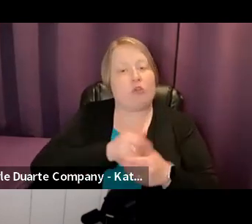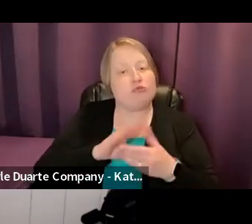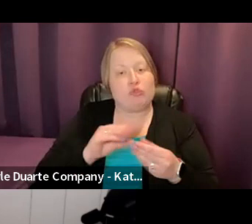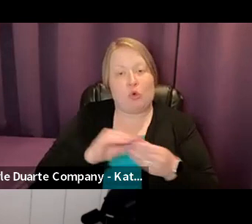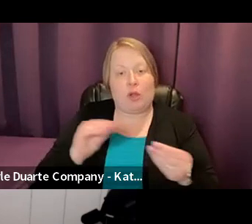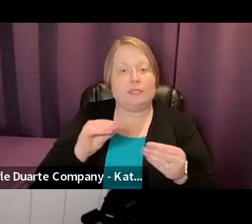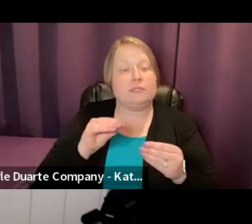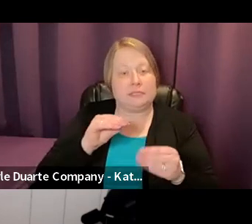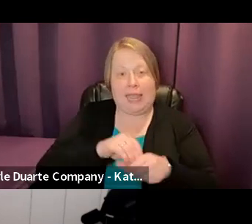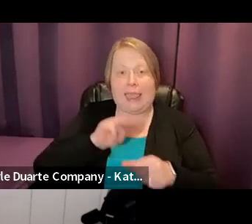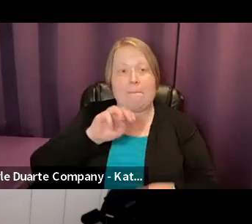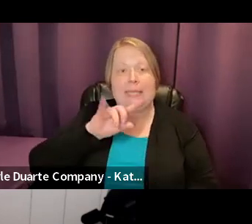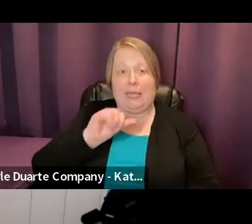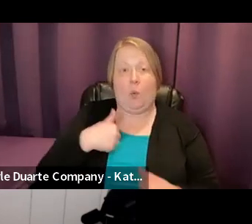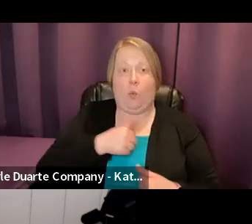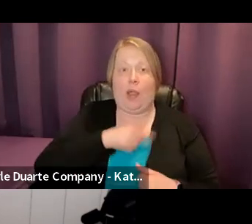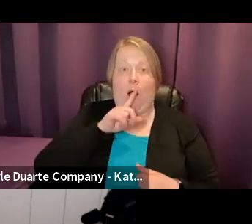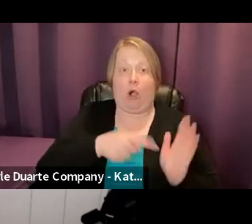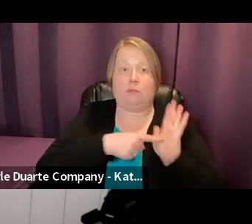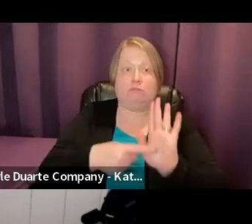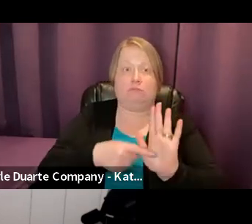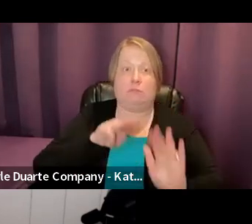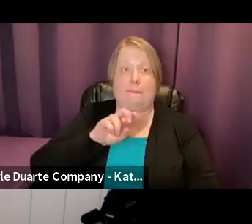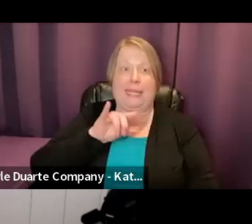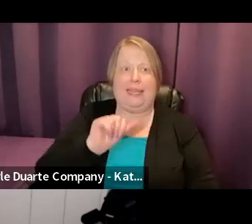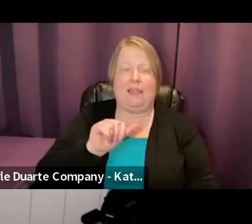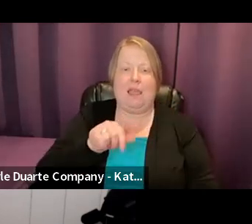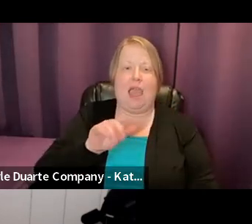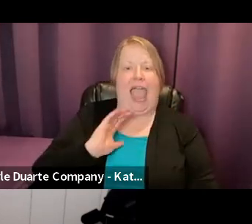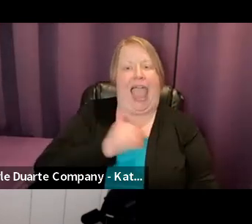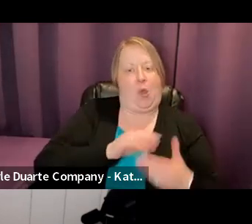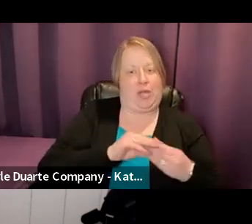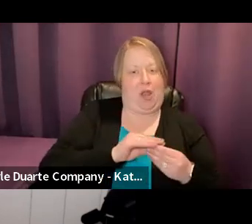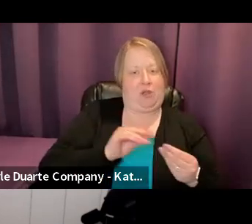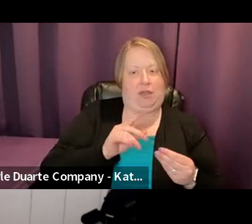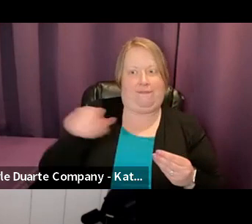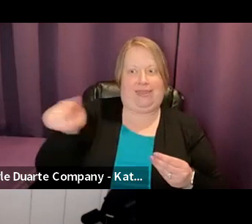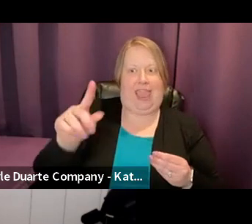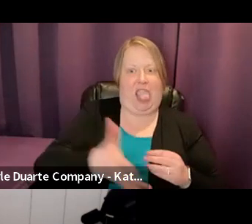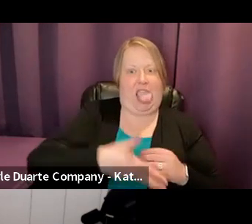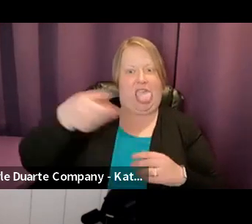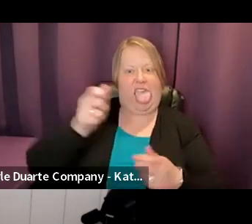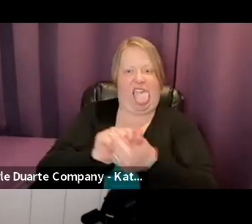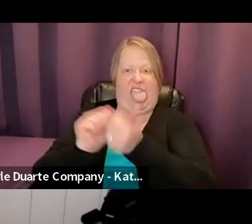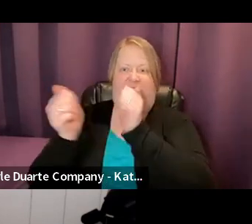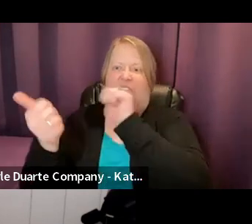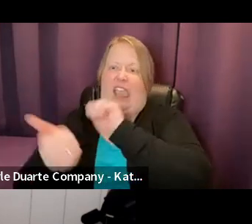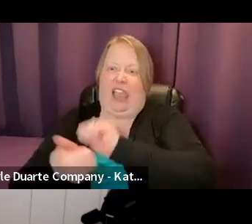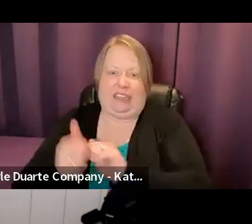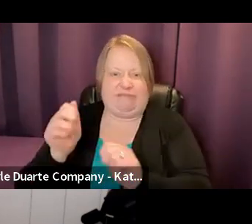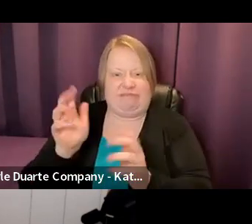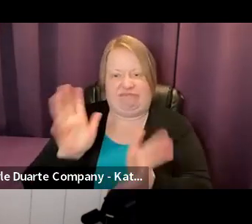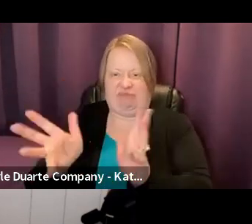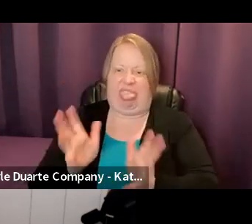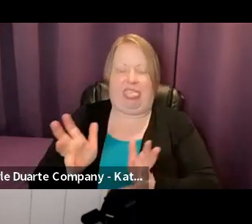I see that they're twisting our narratives about what's going on. So that's very important to the work I